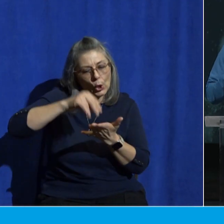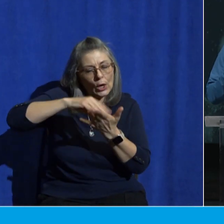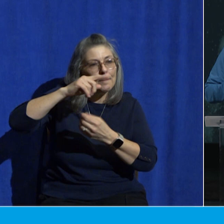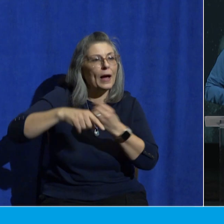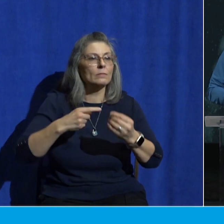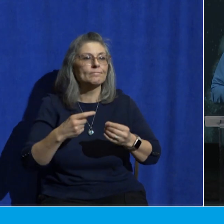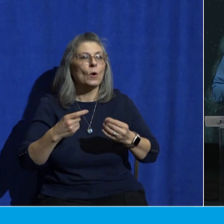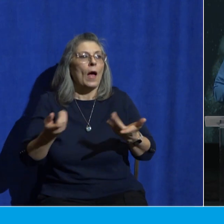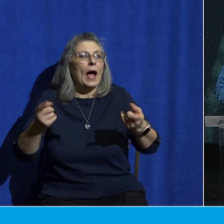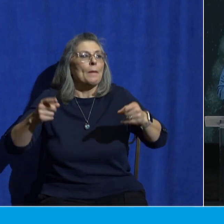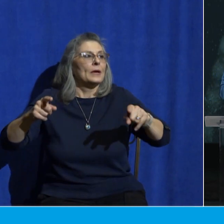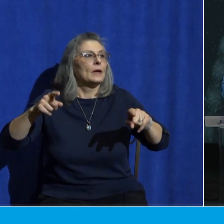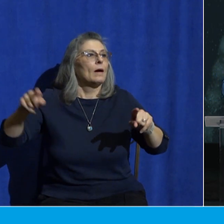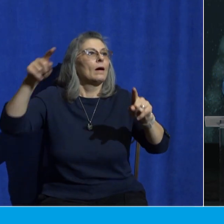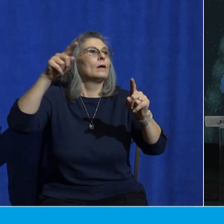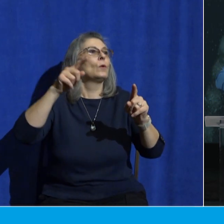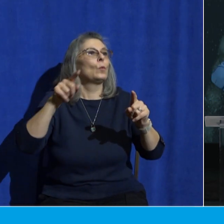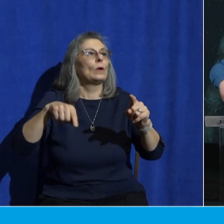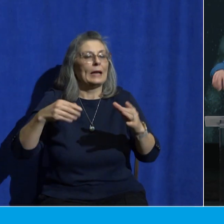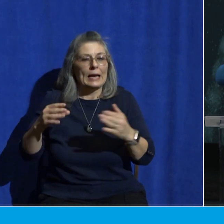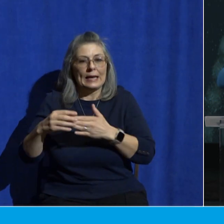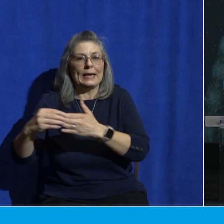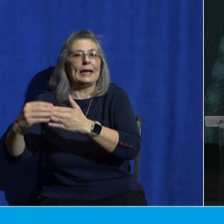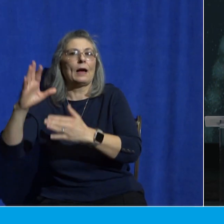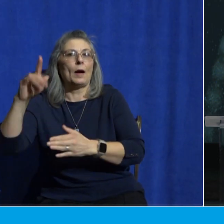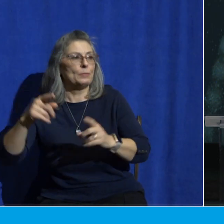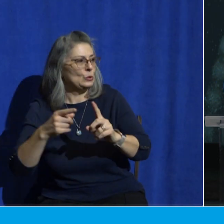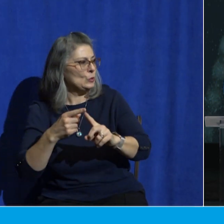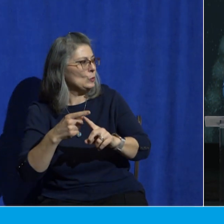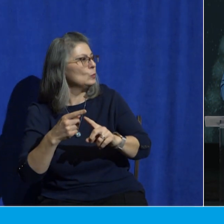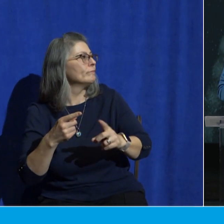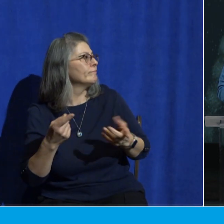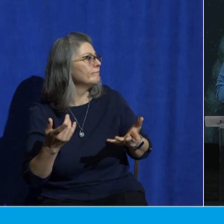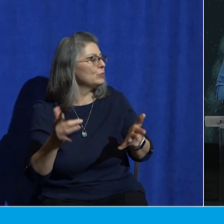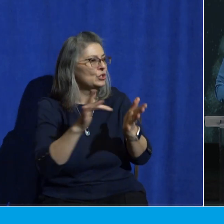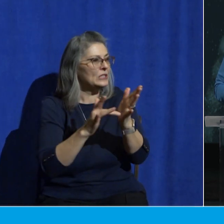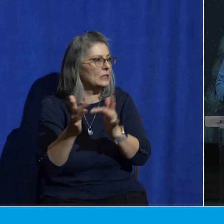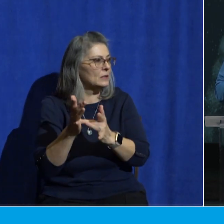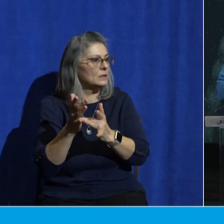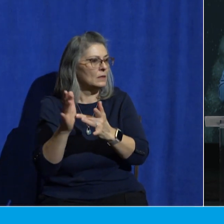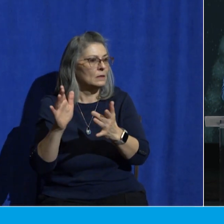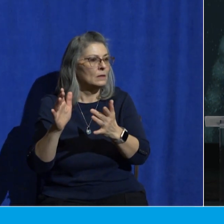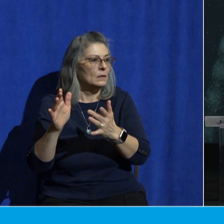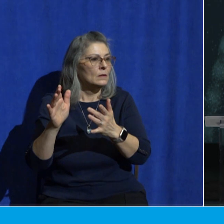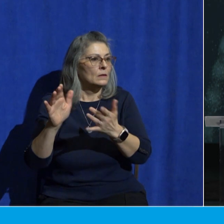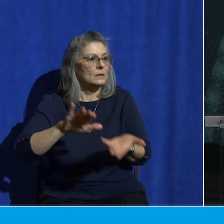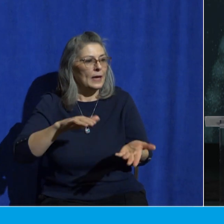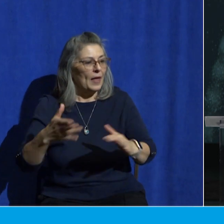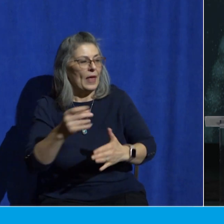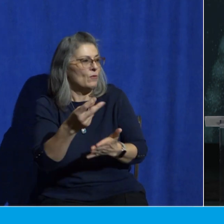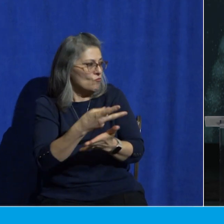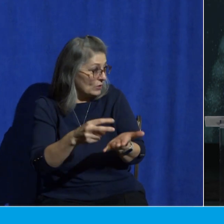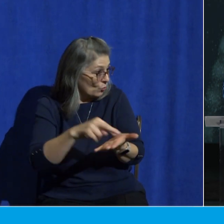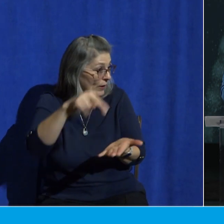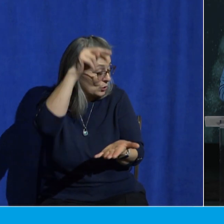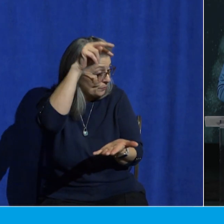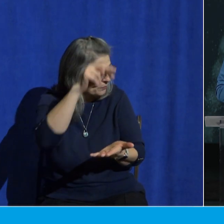I want to urge you to bring somebody with you next Sunday who either doesn't know